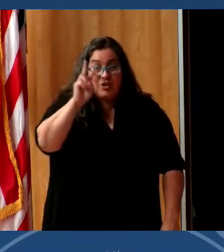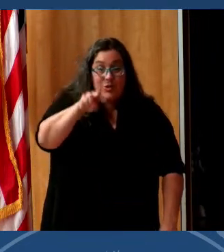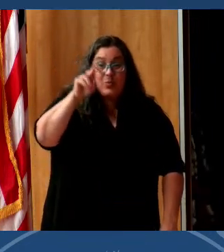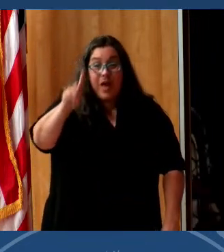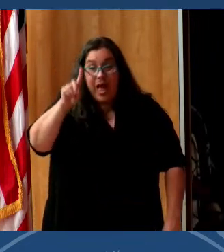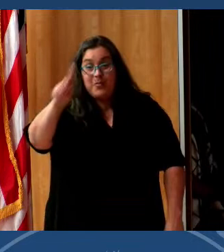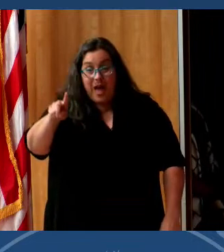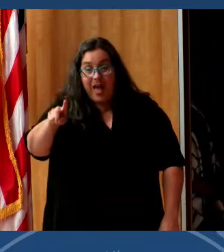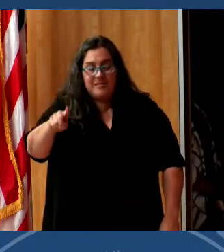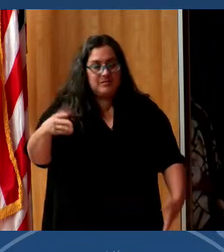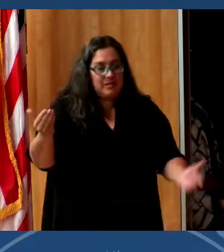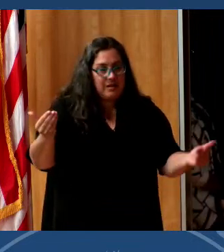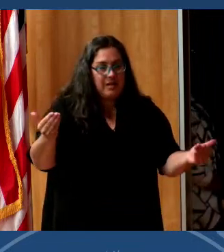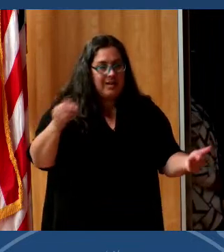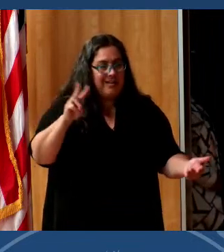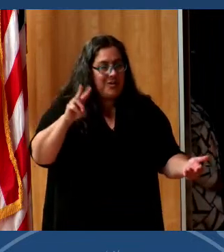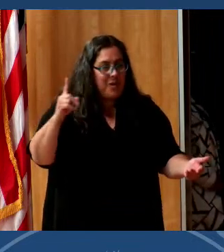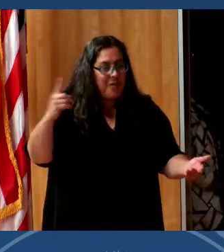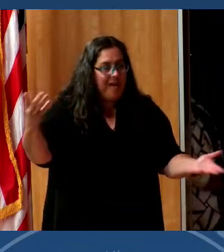211!